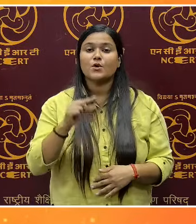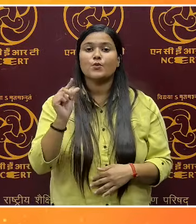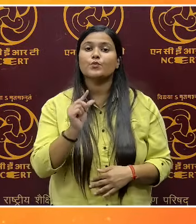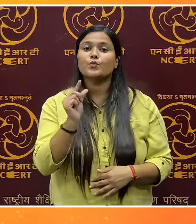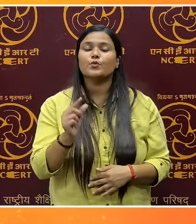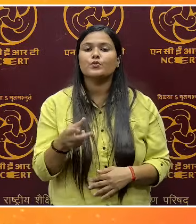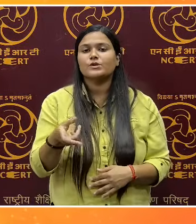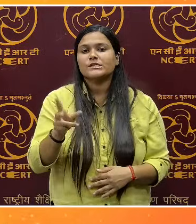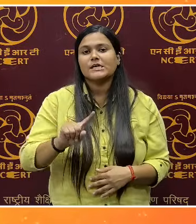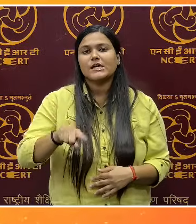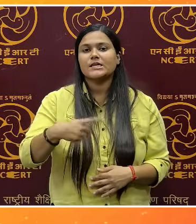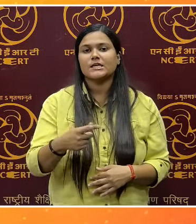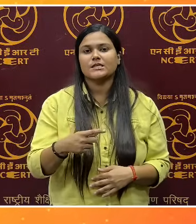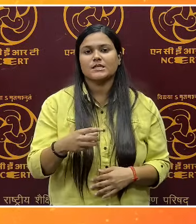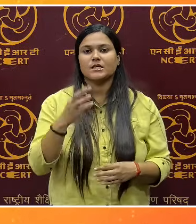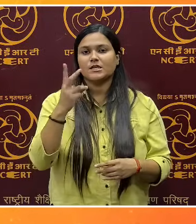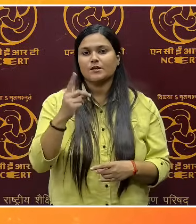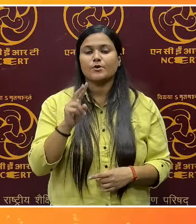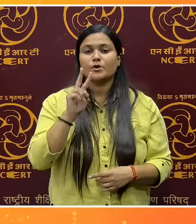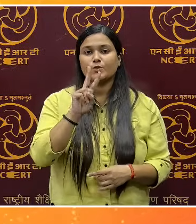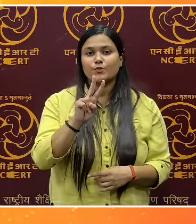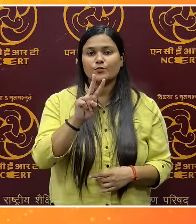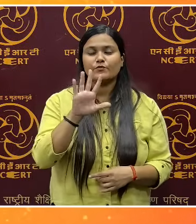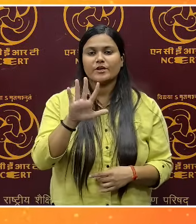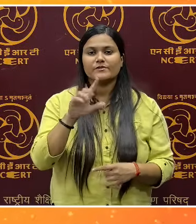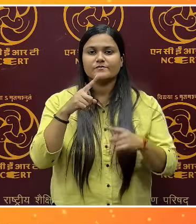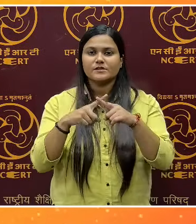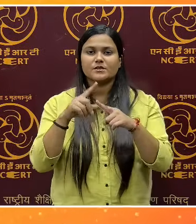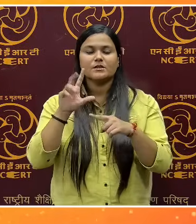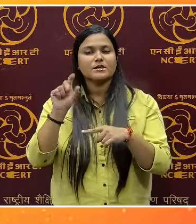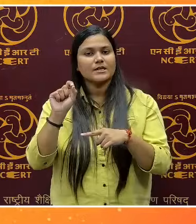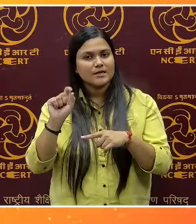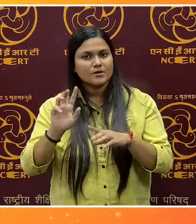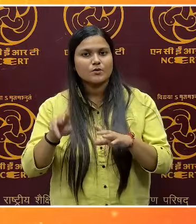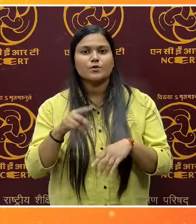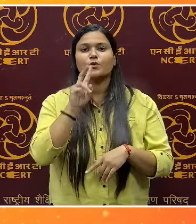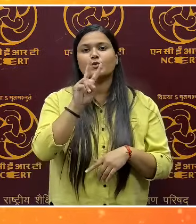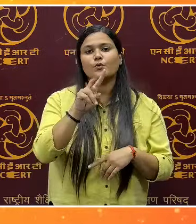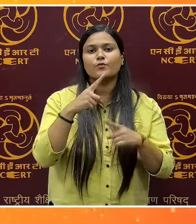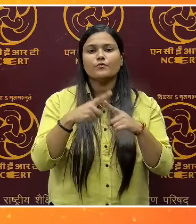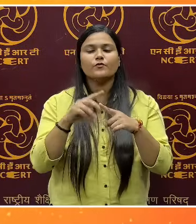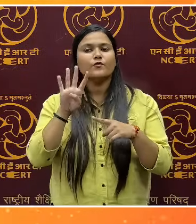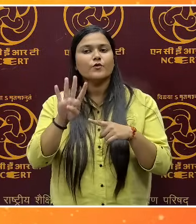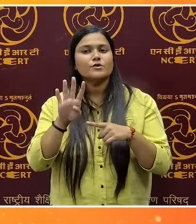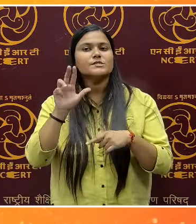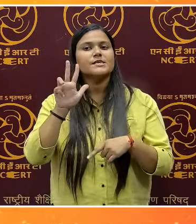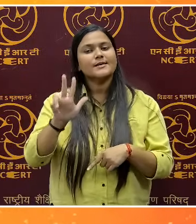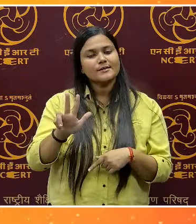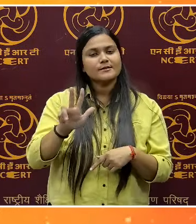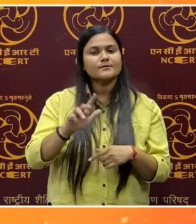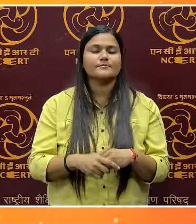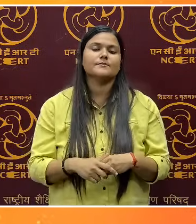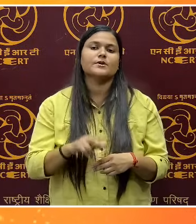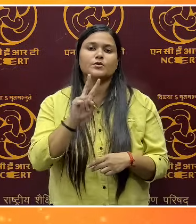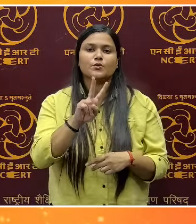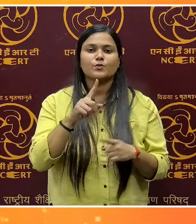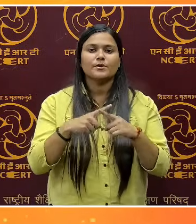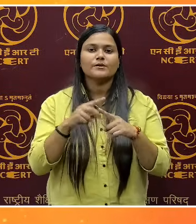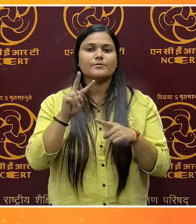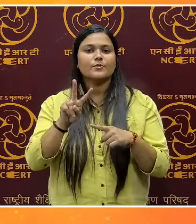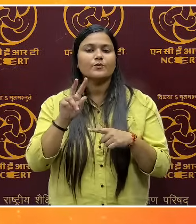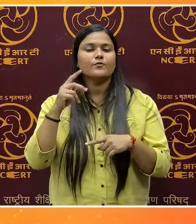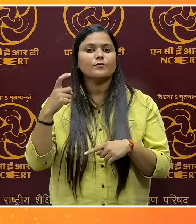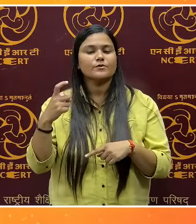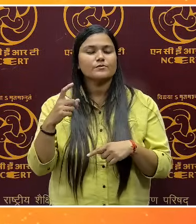number? 2. 2 5s are 10 And 2 2 4s are 8. Okay. 2 2s are 4. 2 7s